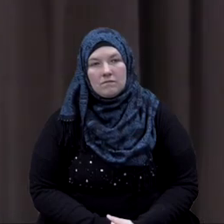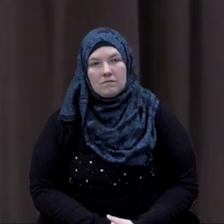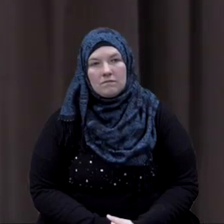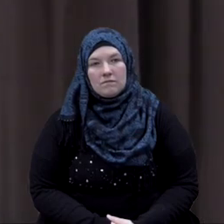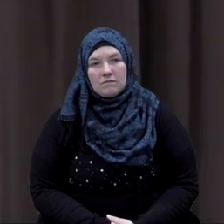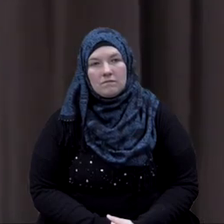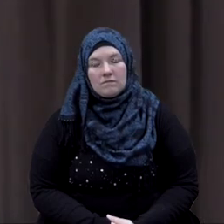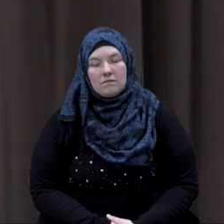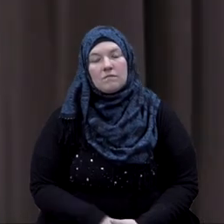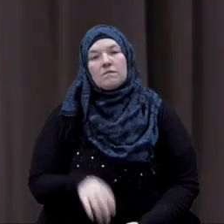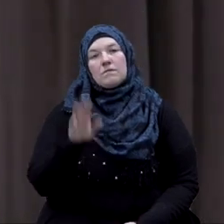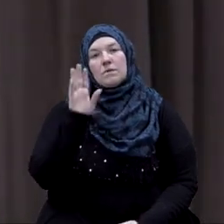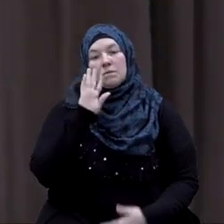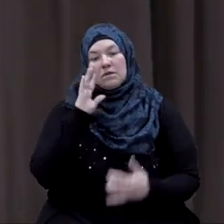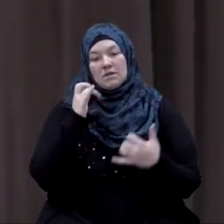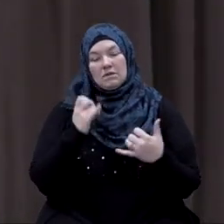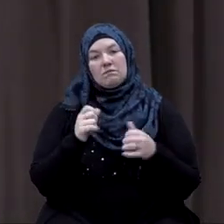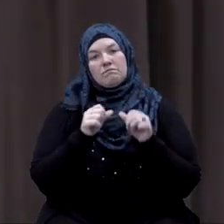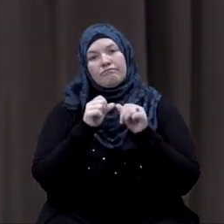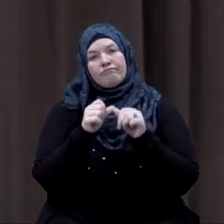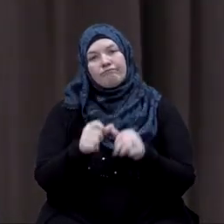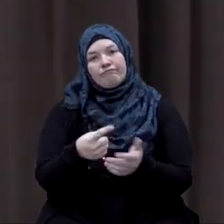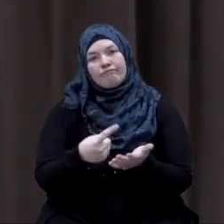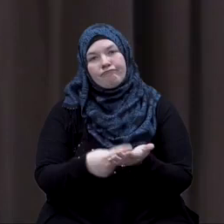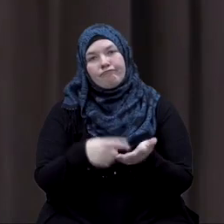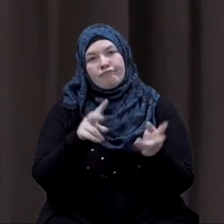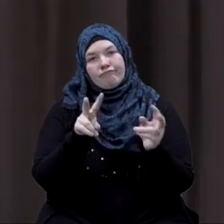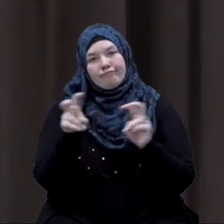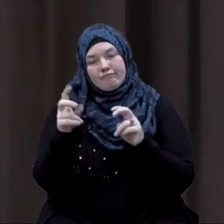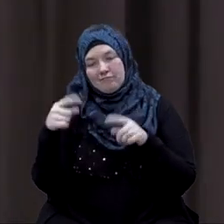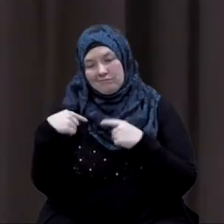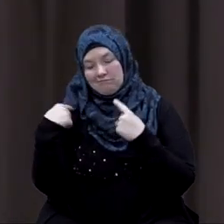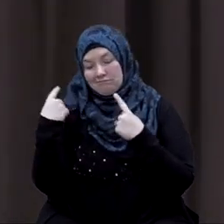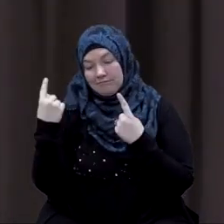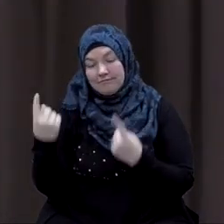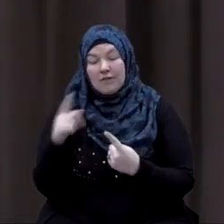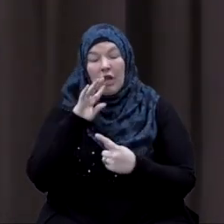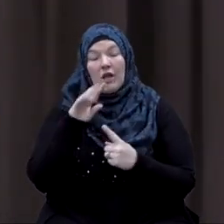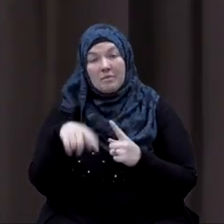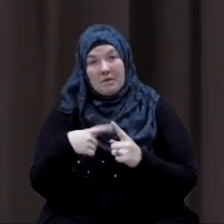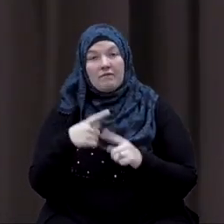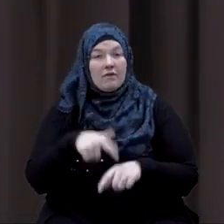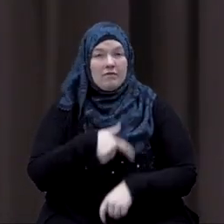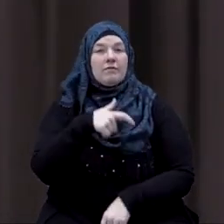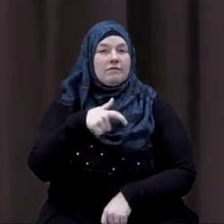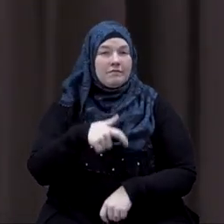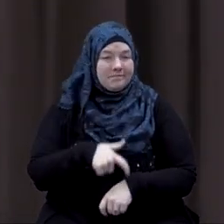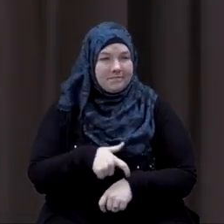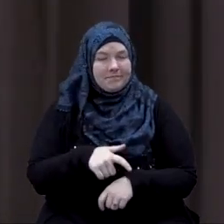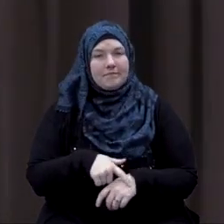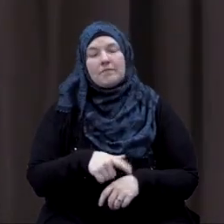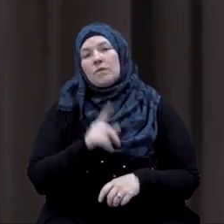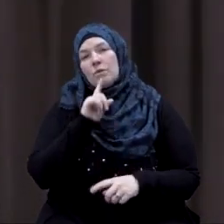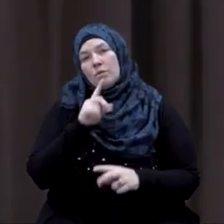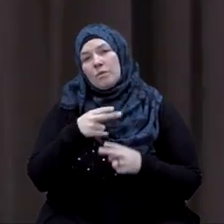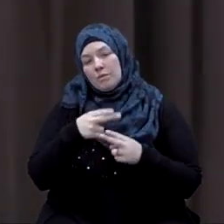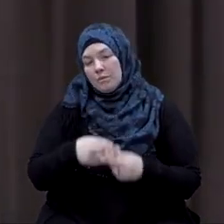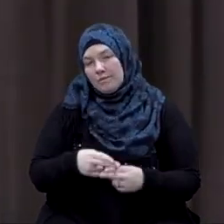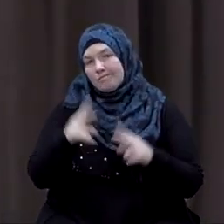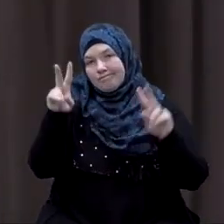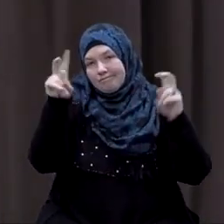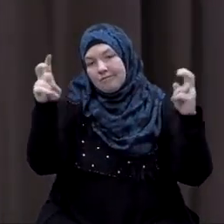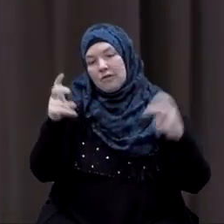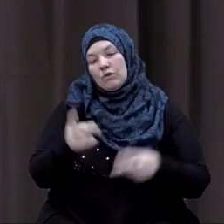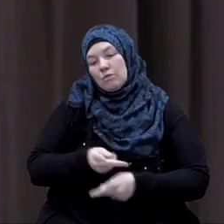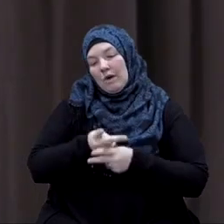We're continuing to cover the topic we have been covering for some time, raising a great